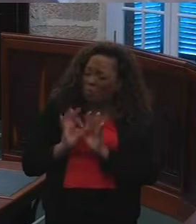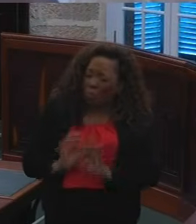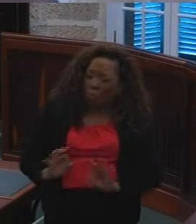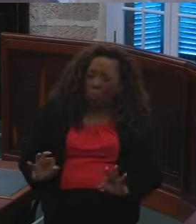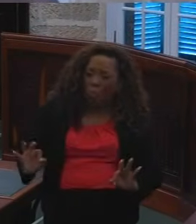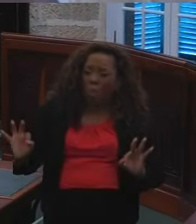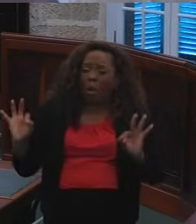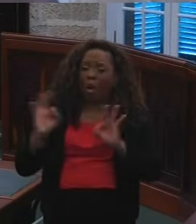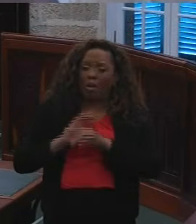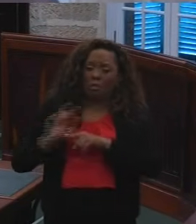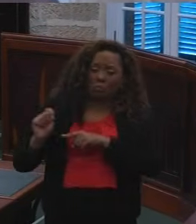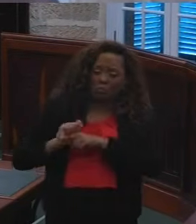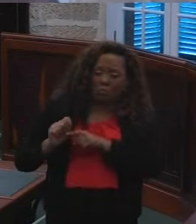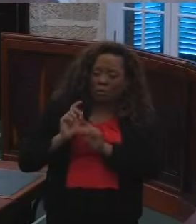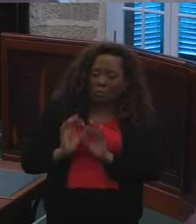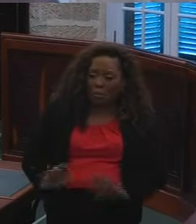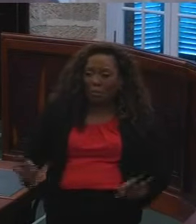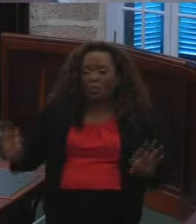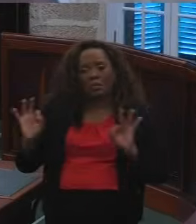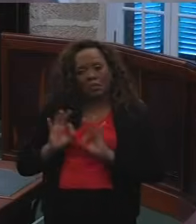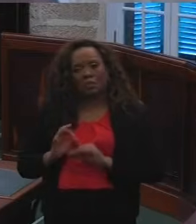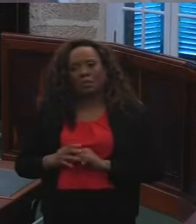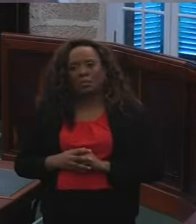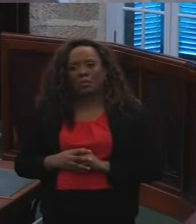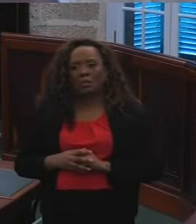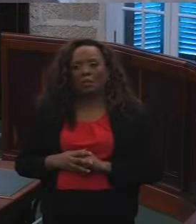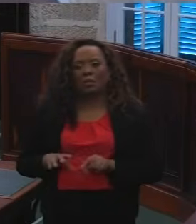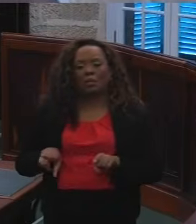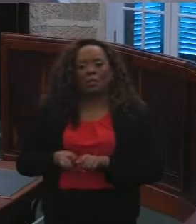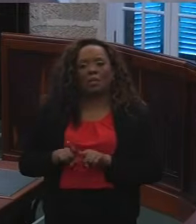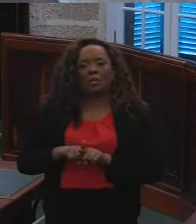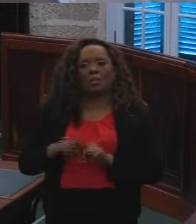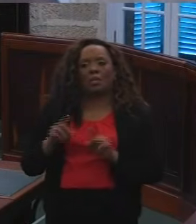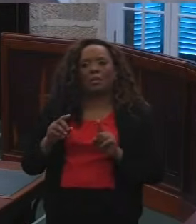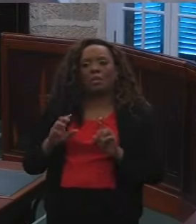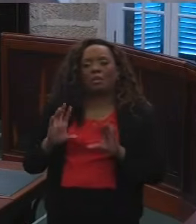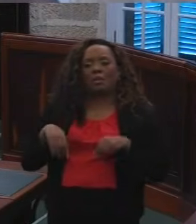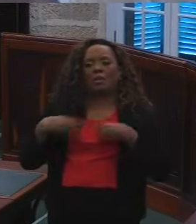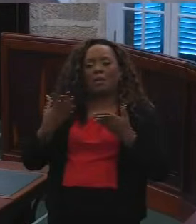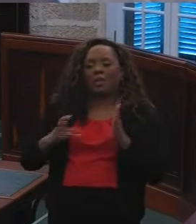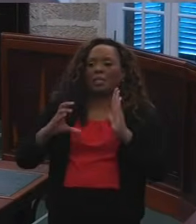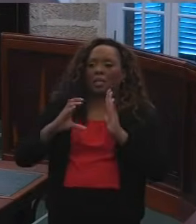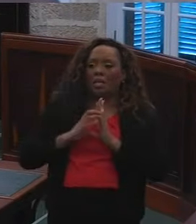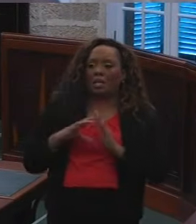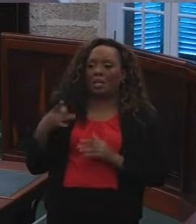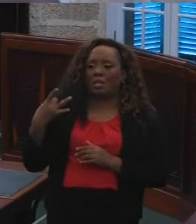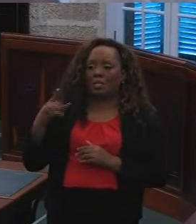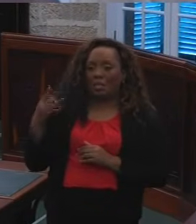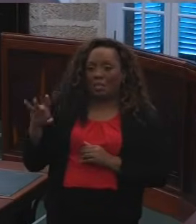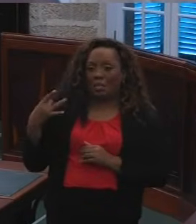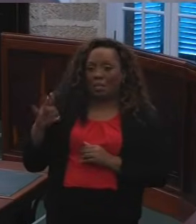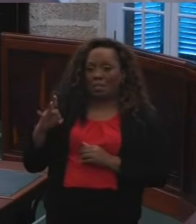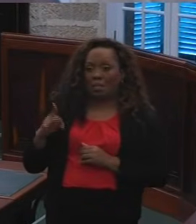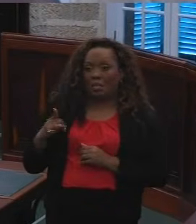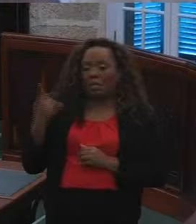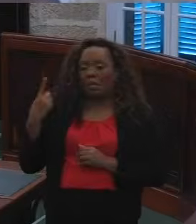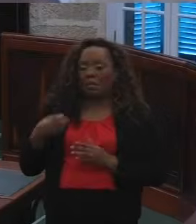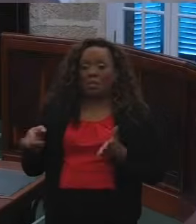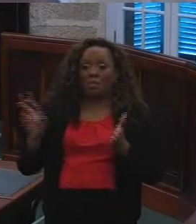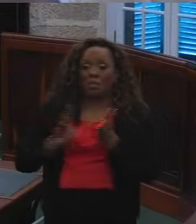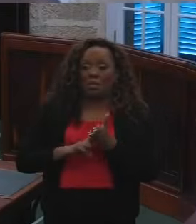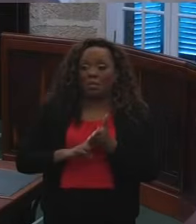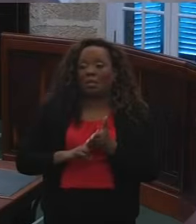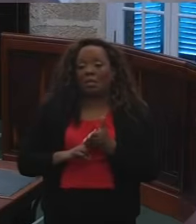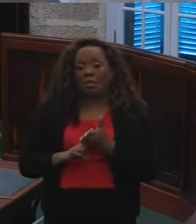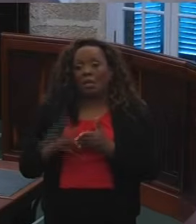home-based and institutional settings. It also provides at Section 18 for the registration and regulation